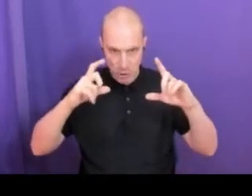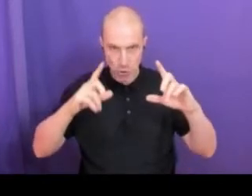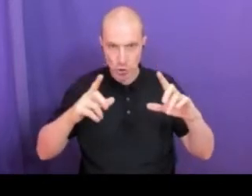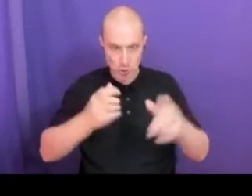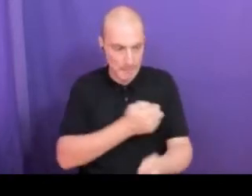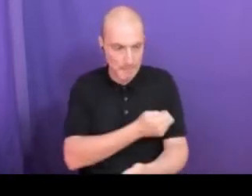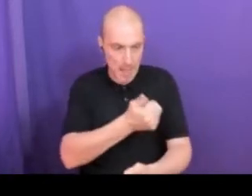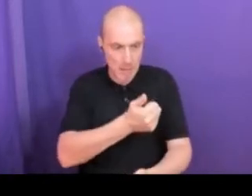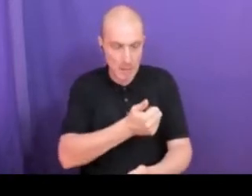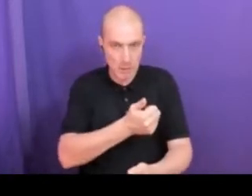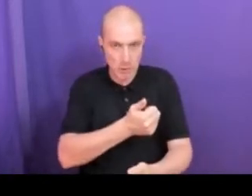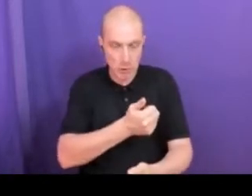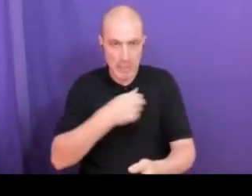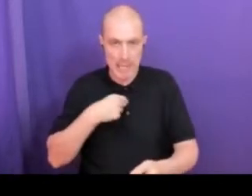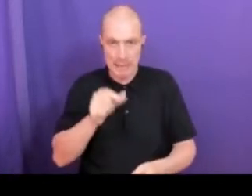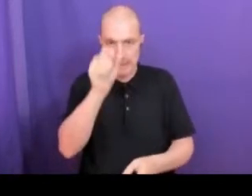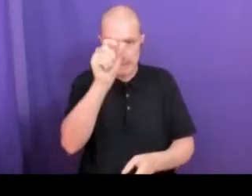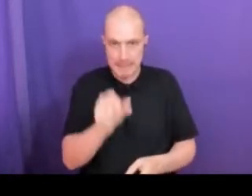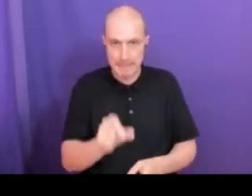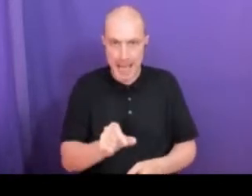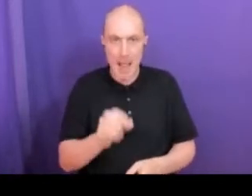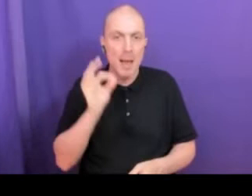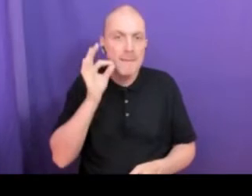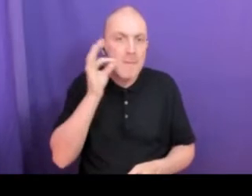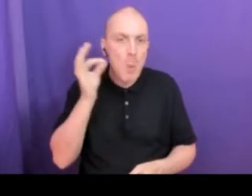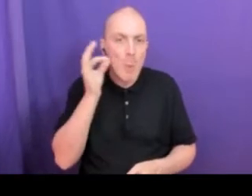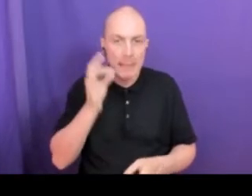cerebrospinal fluid testing as well.